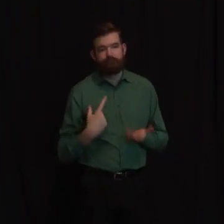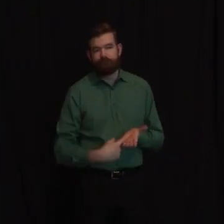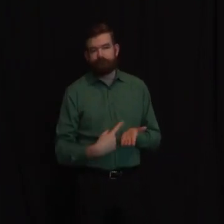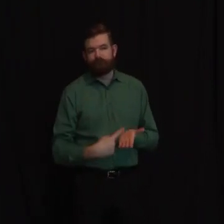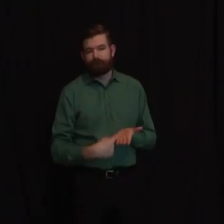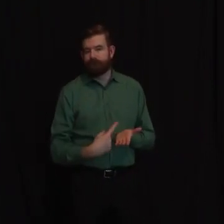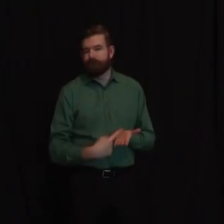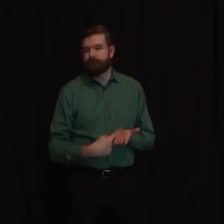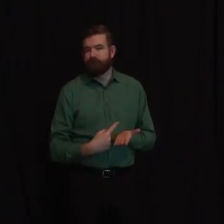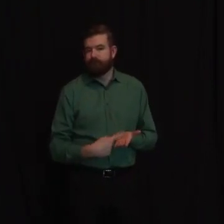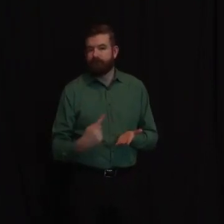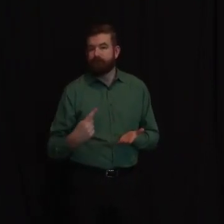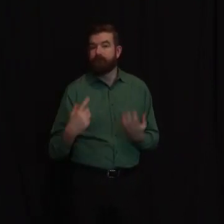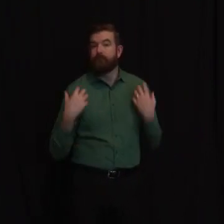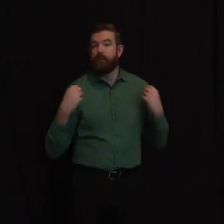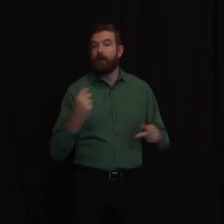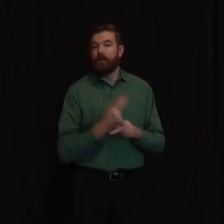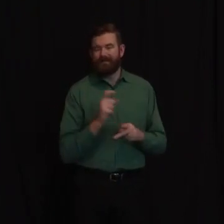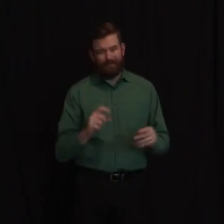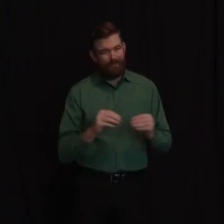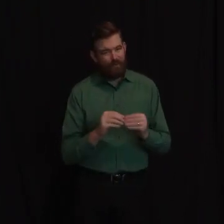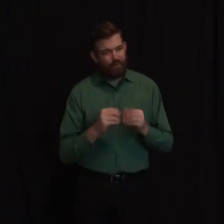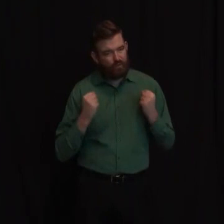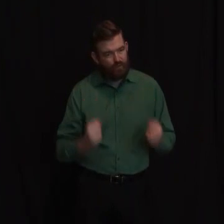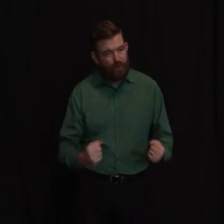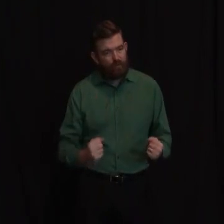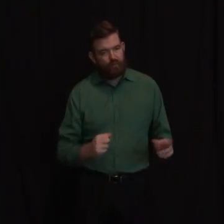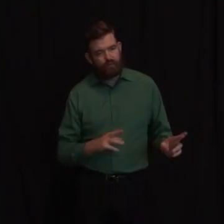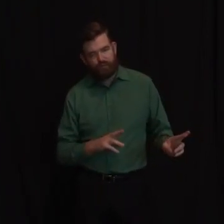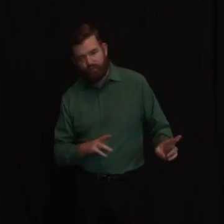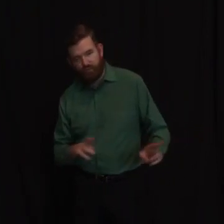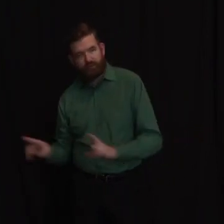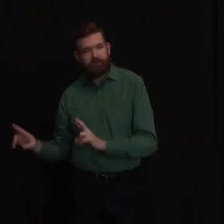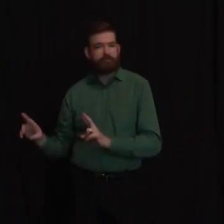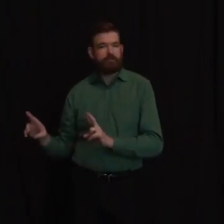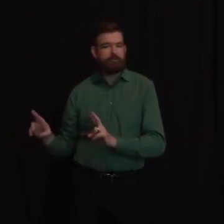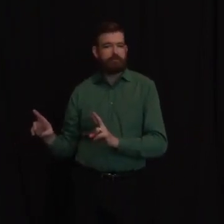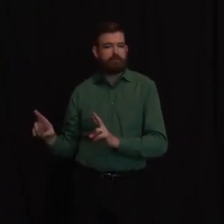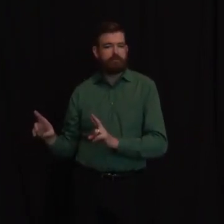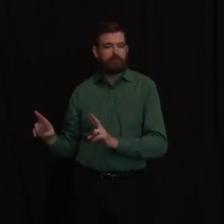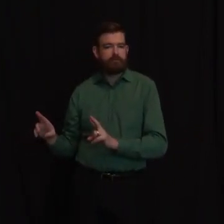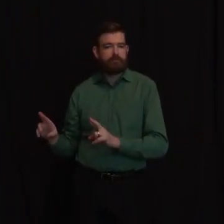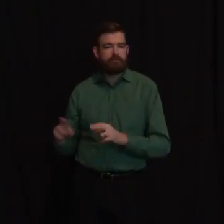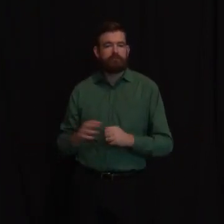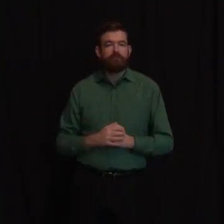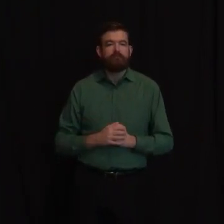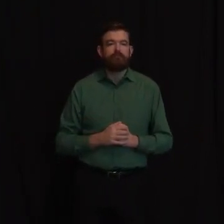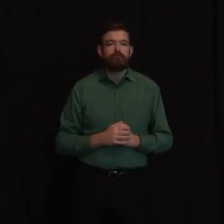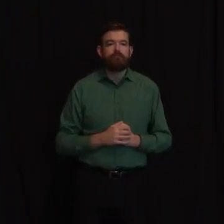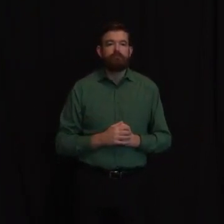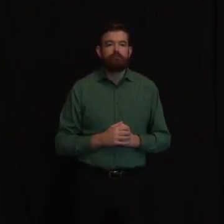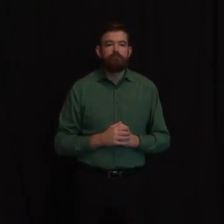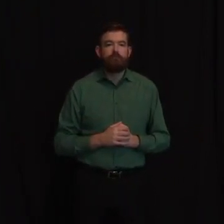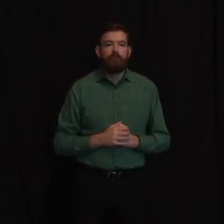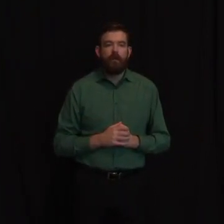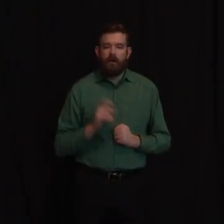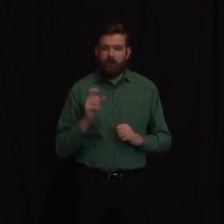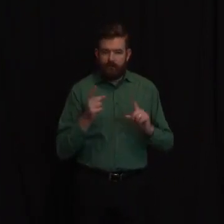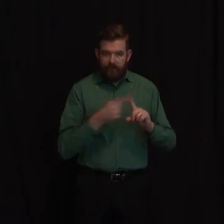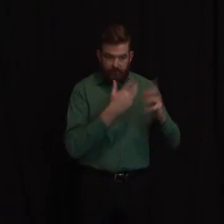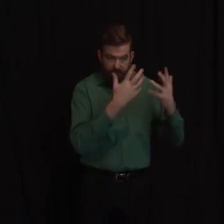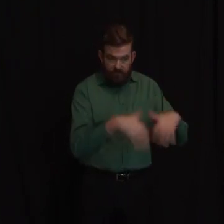look like to be in place in New Jersey to give us the confidence that we can begin to open that up.